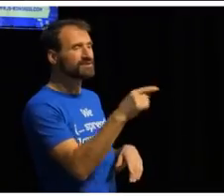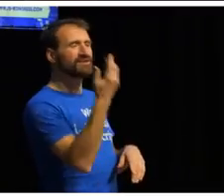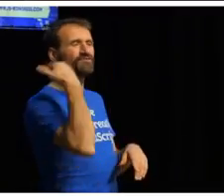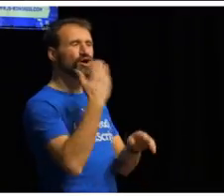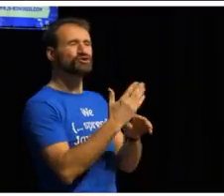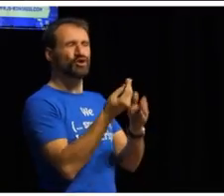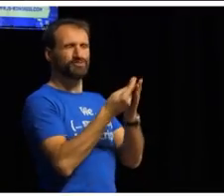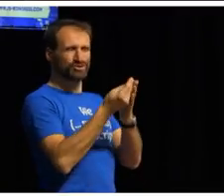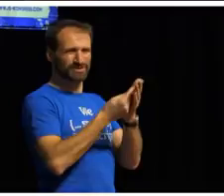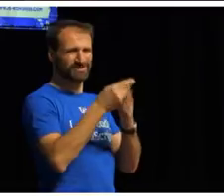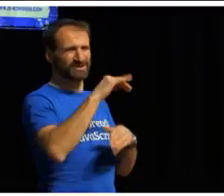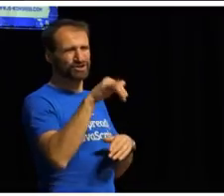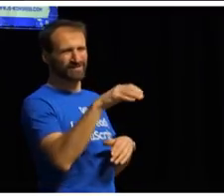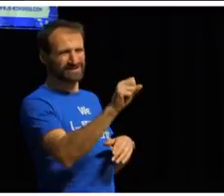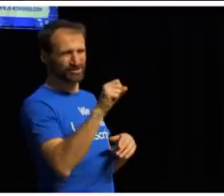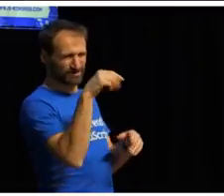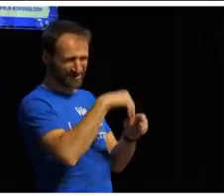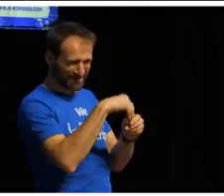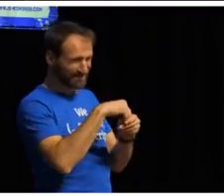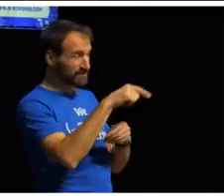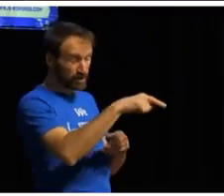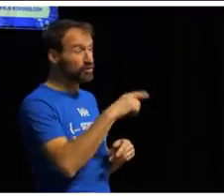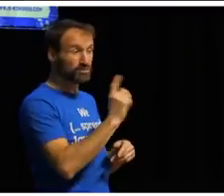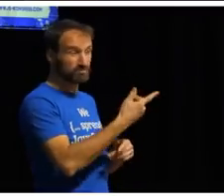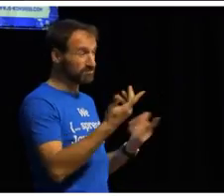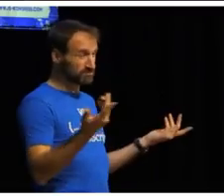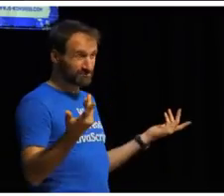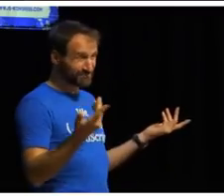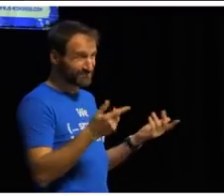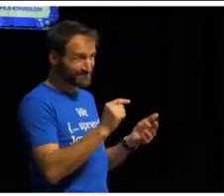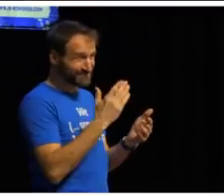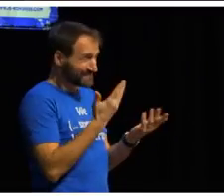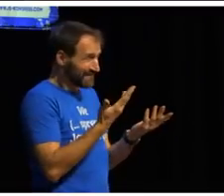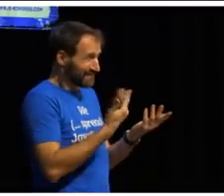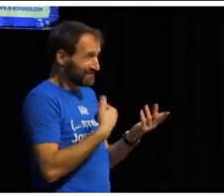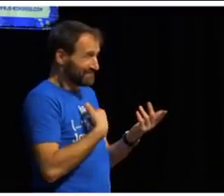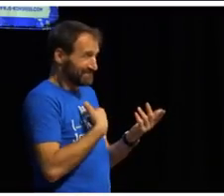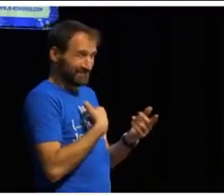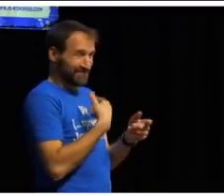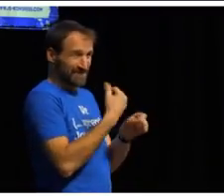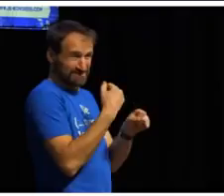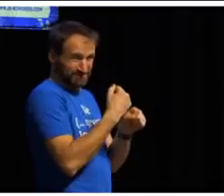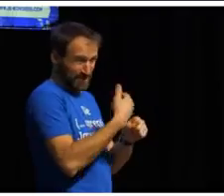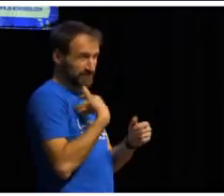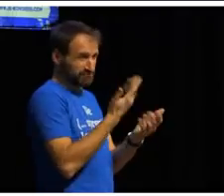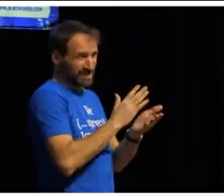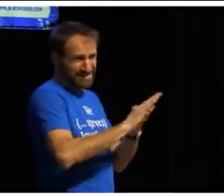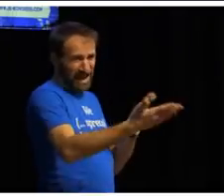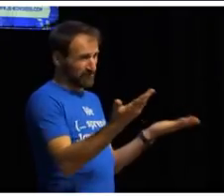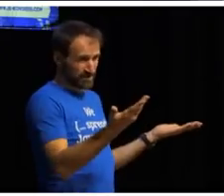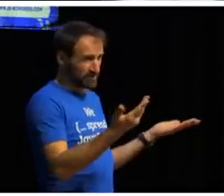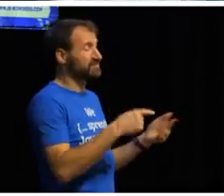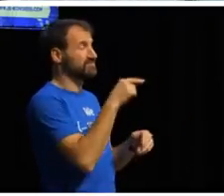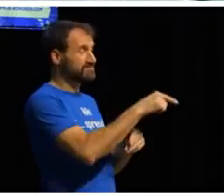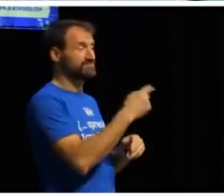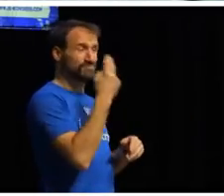JavaScript. And the implementation of this thing is actually very, very close to what I did by hand. So it's really this thing. And what it does, I mean, you see each